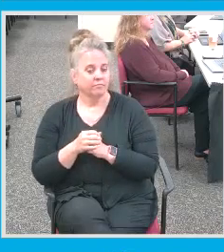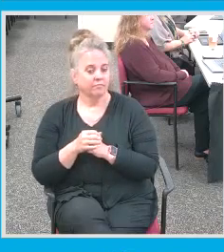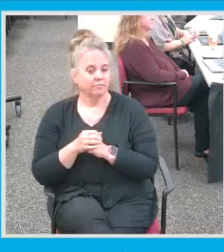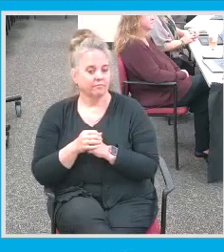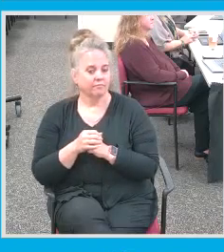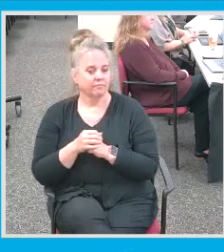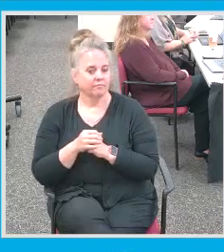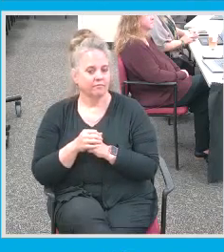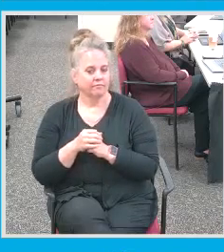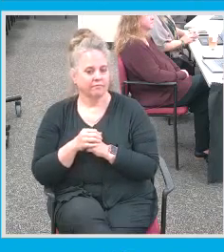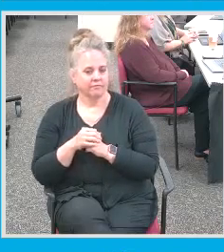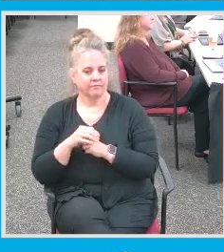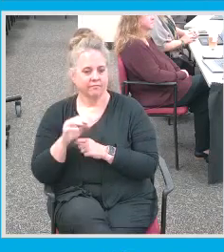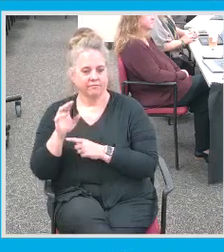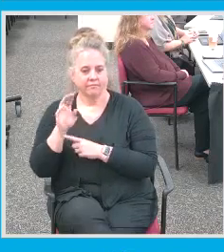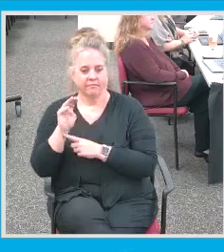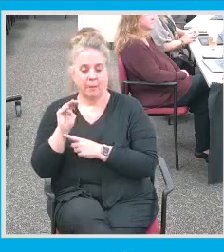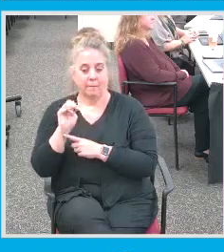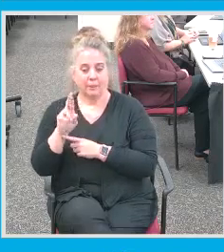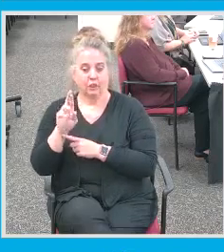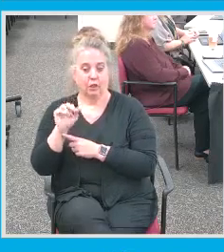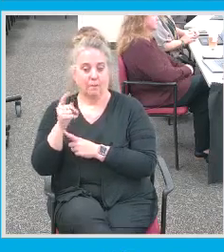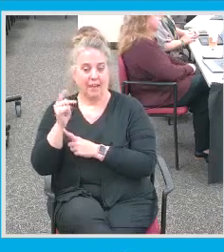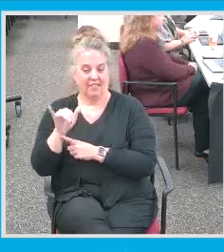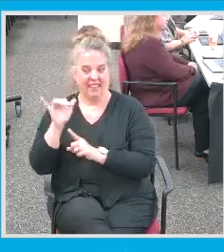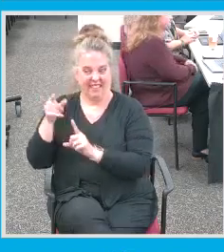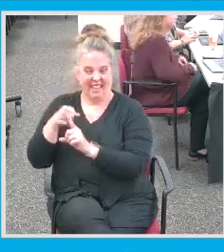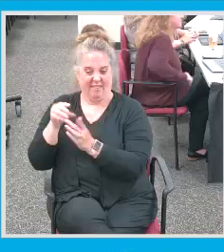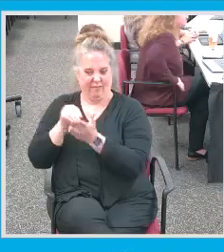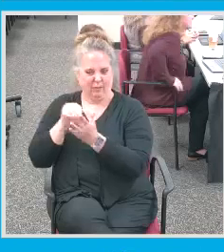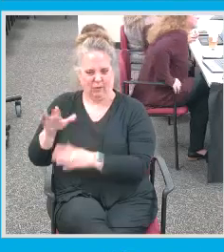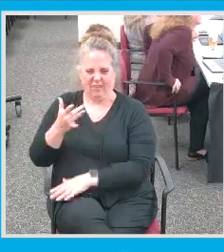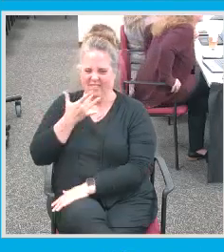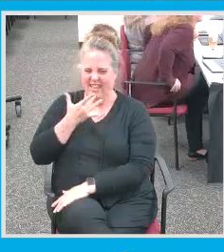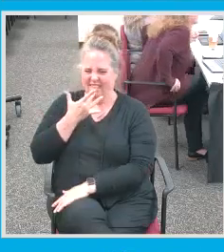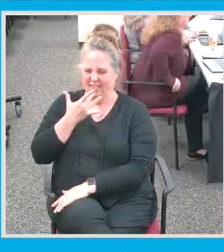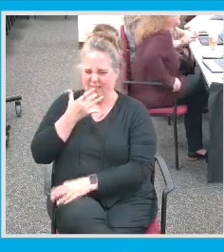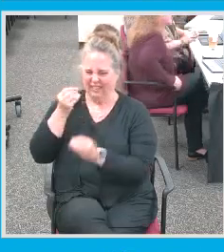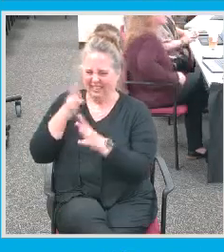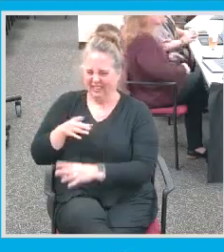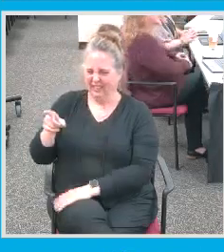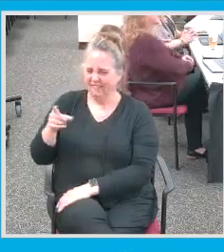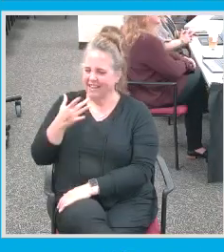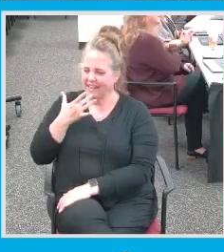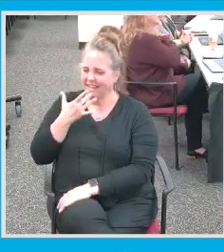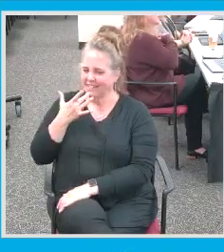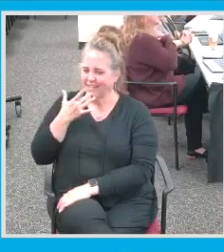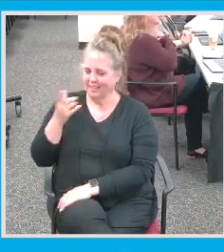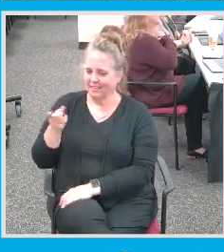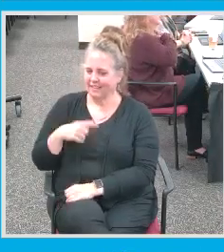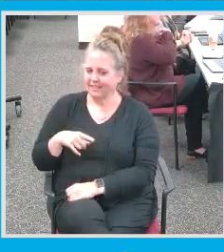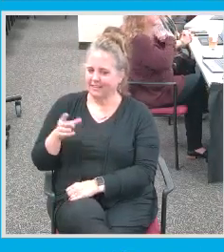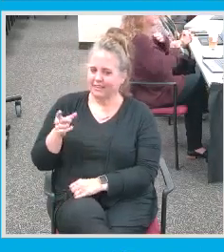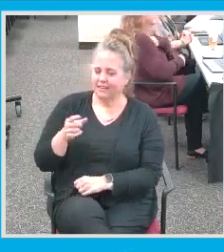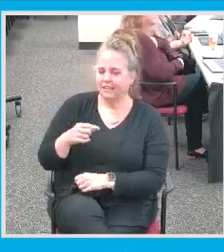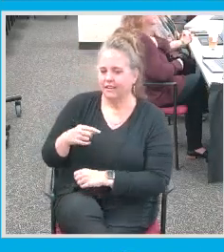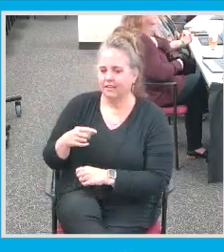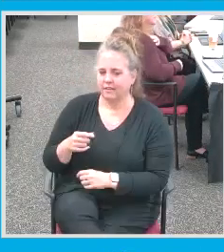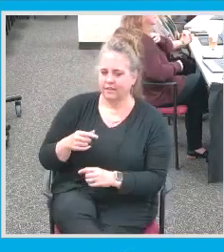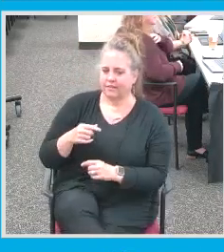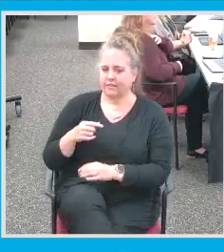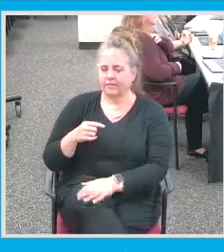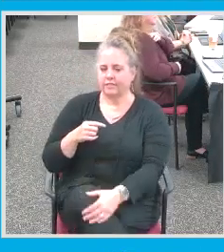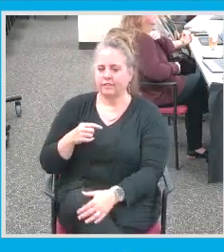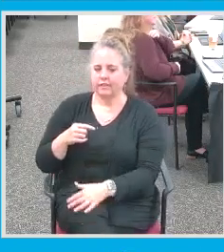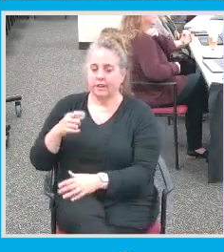Bethke, and I went up to him during like 5th period, and I was like, I'm so proud of SWAT. We got a teacher to stop smoking, and he was like, that was